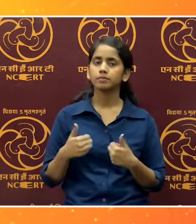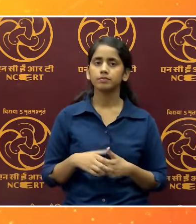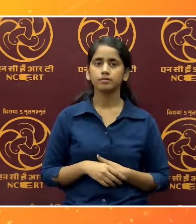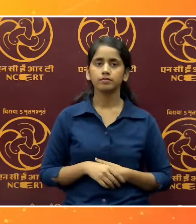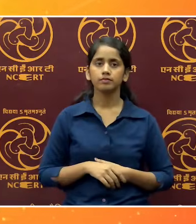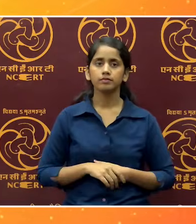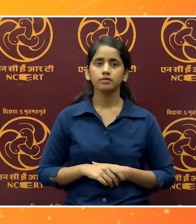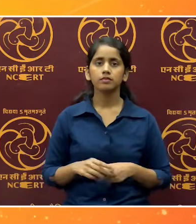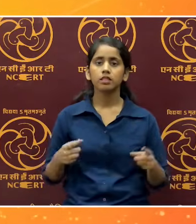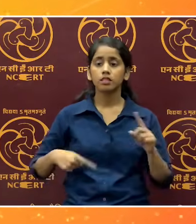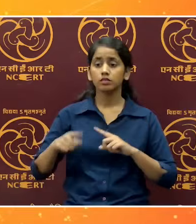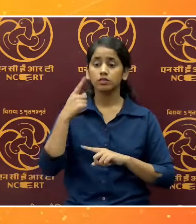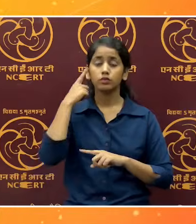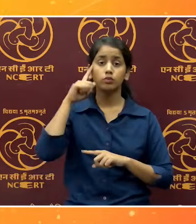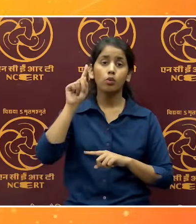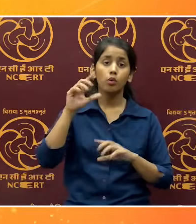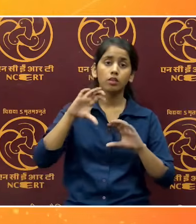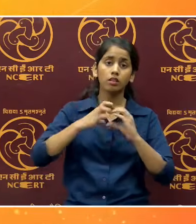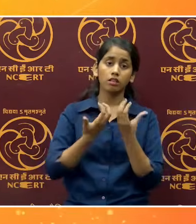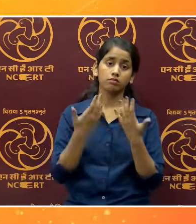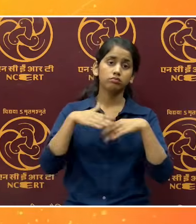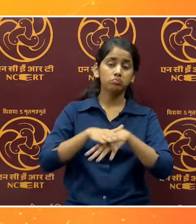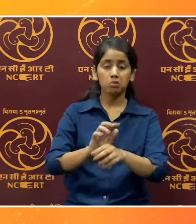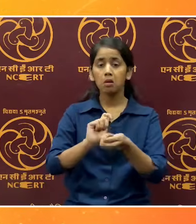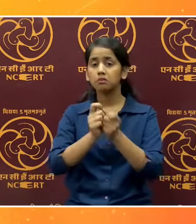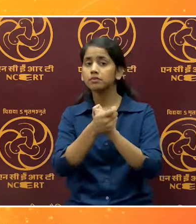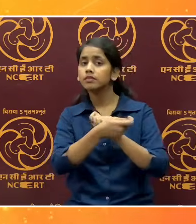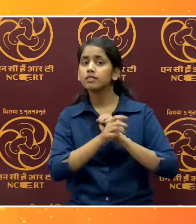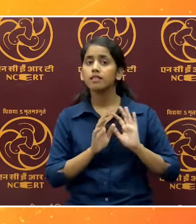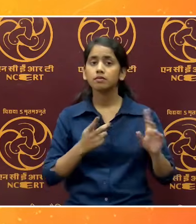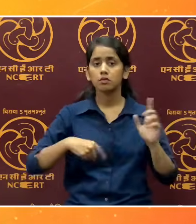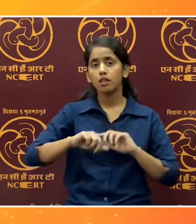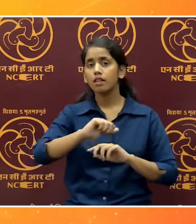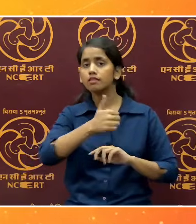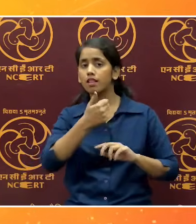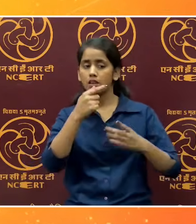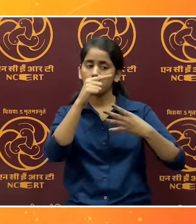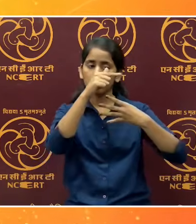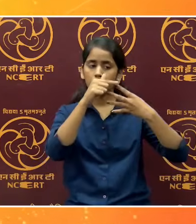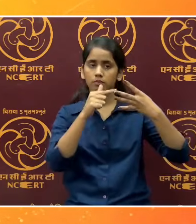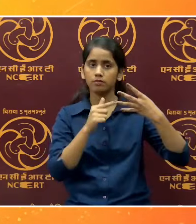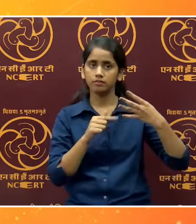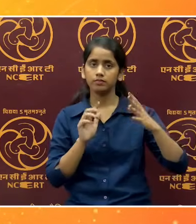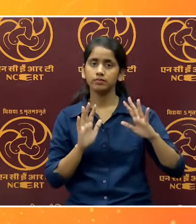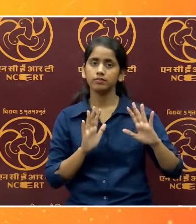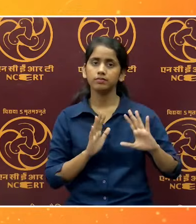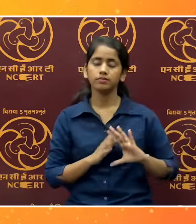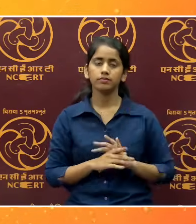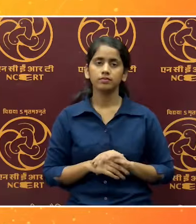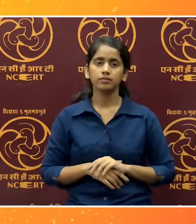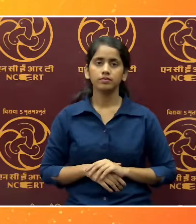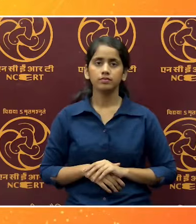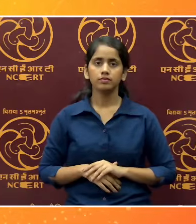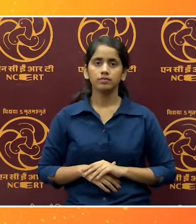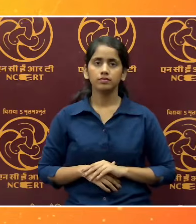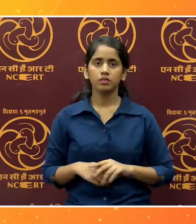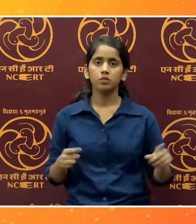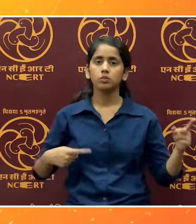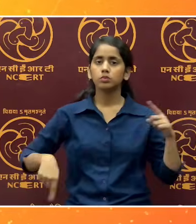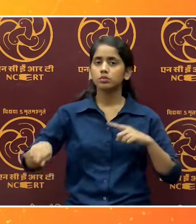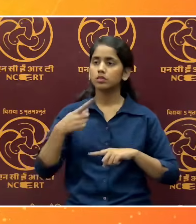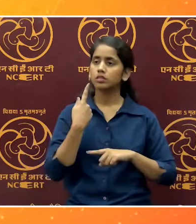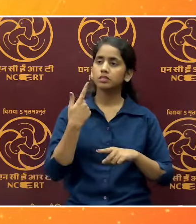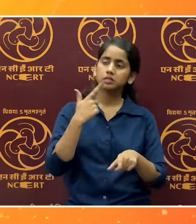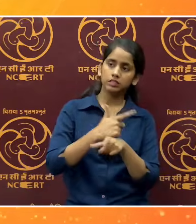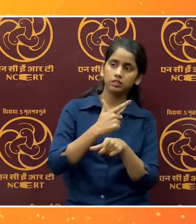easily modified for inclusive classrooms. And there are other options as well. So, we are leaving it for the teachers, they can